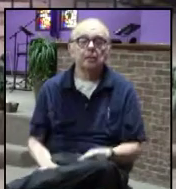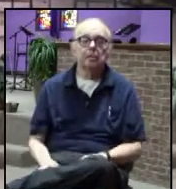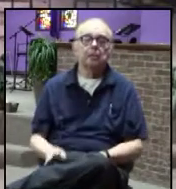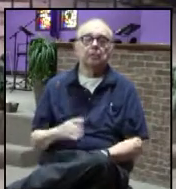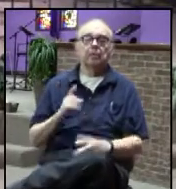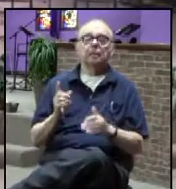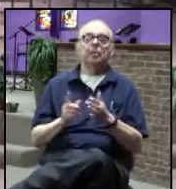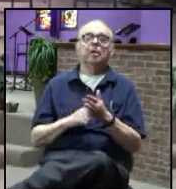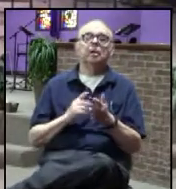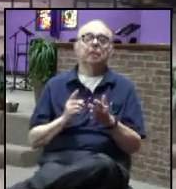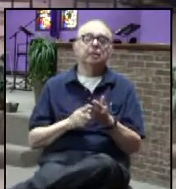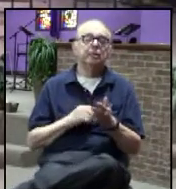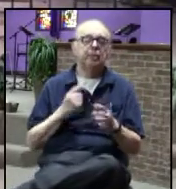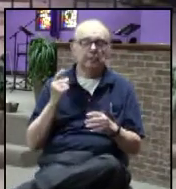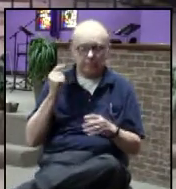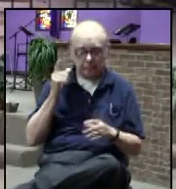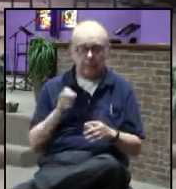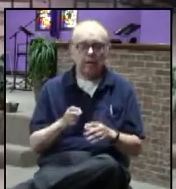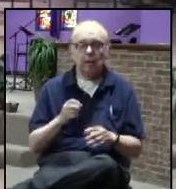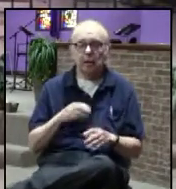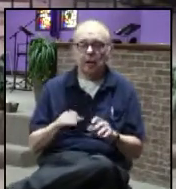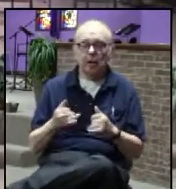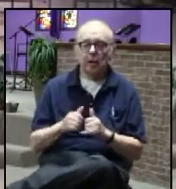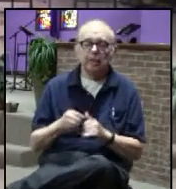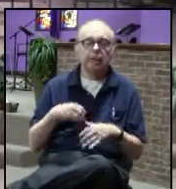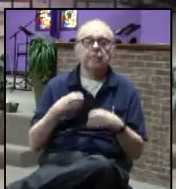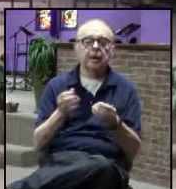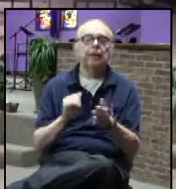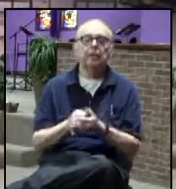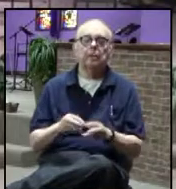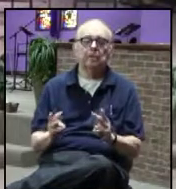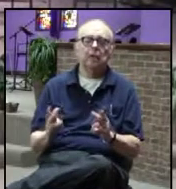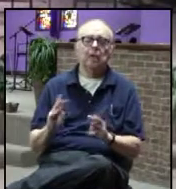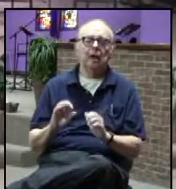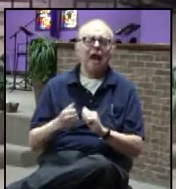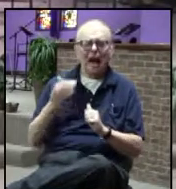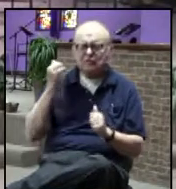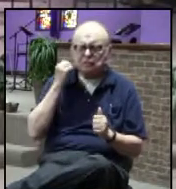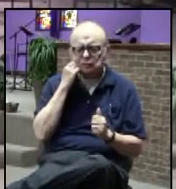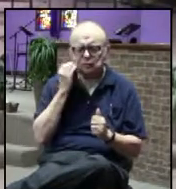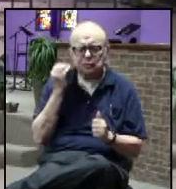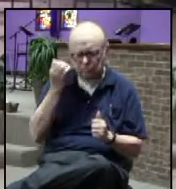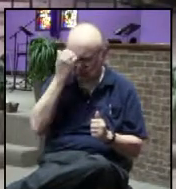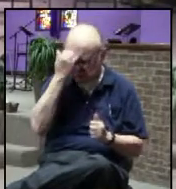And every once in a while Satan plays a game that says, you gave it away? How stupid can you be?